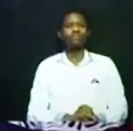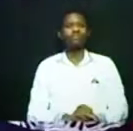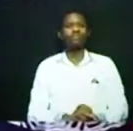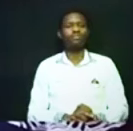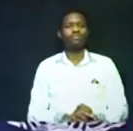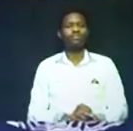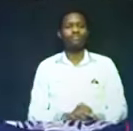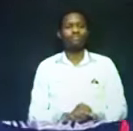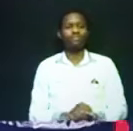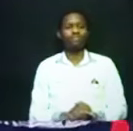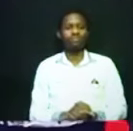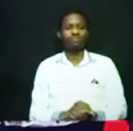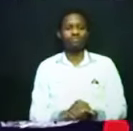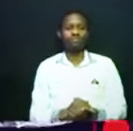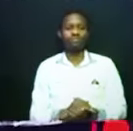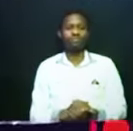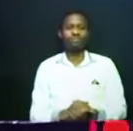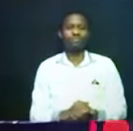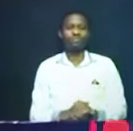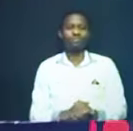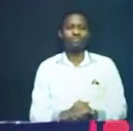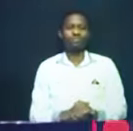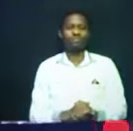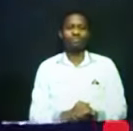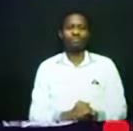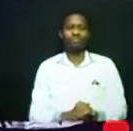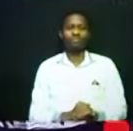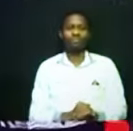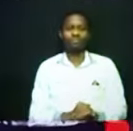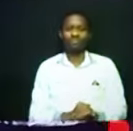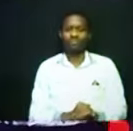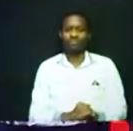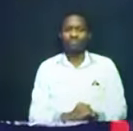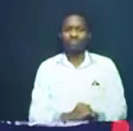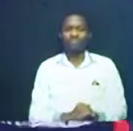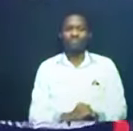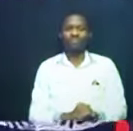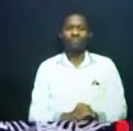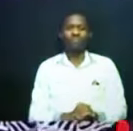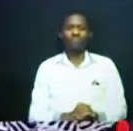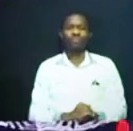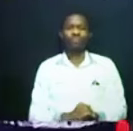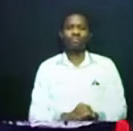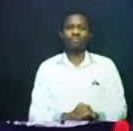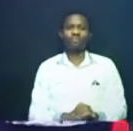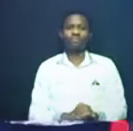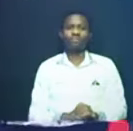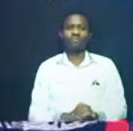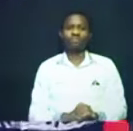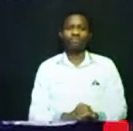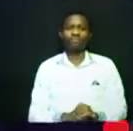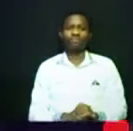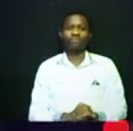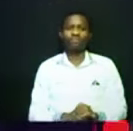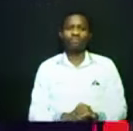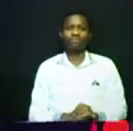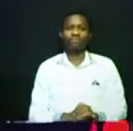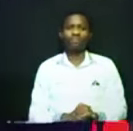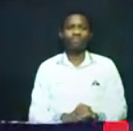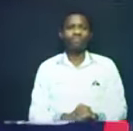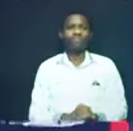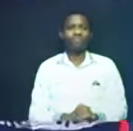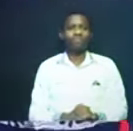se e papai okra ne honhom akwa ani echimu na eyakoma nsusuye ni adwini